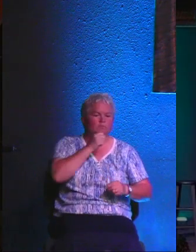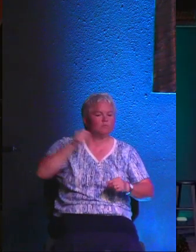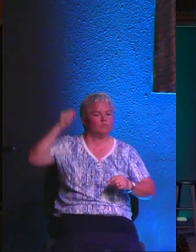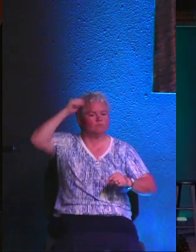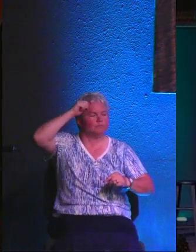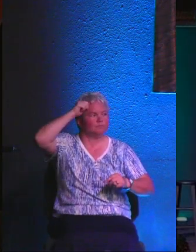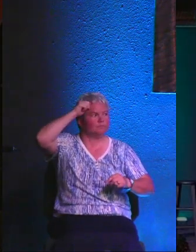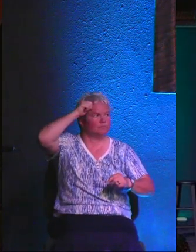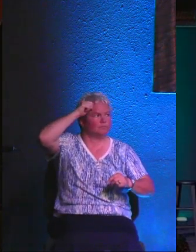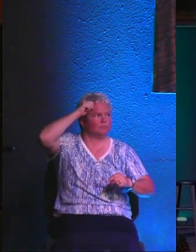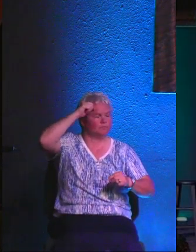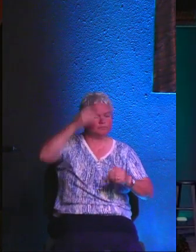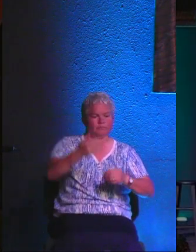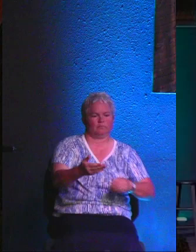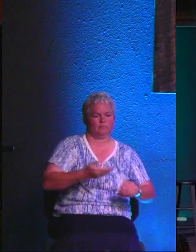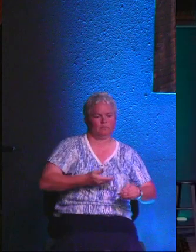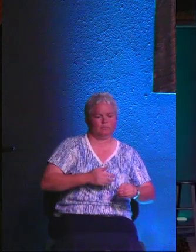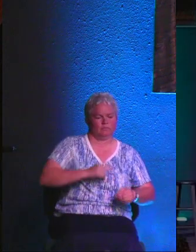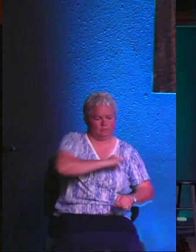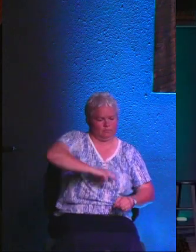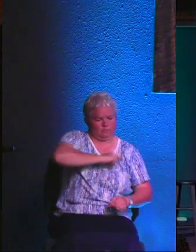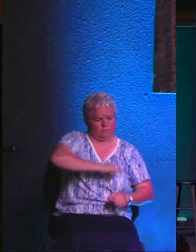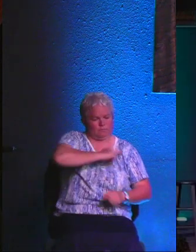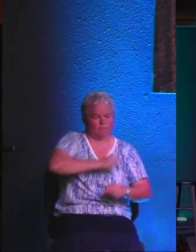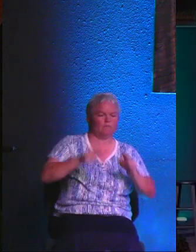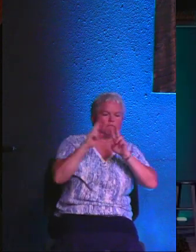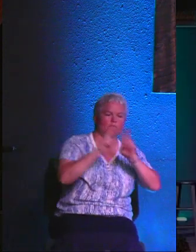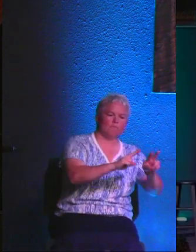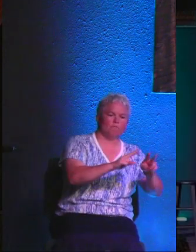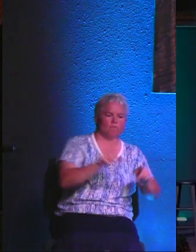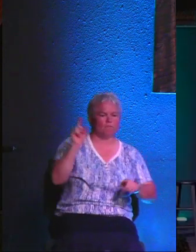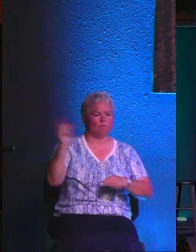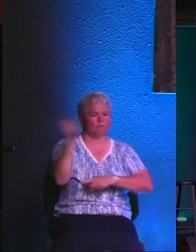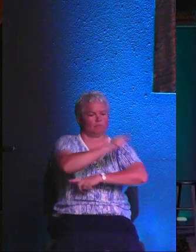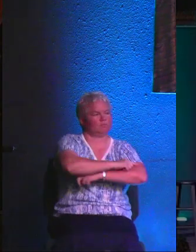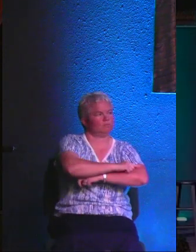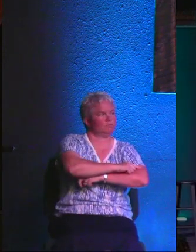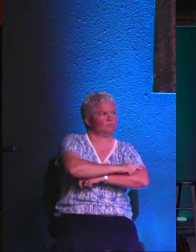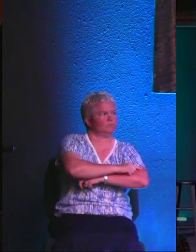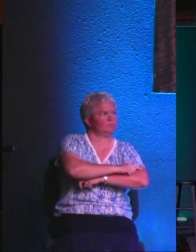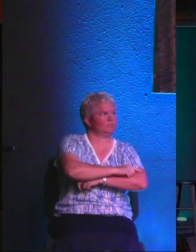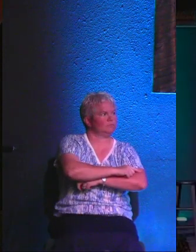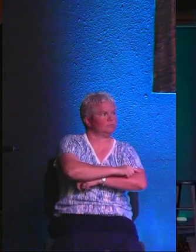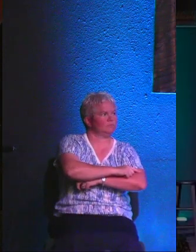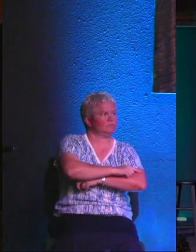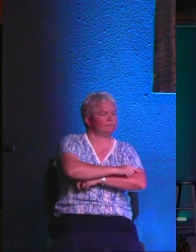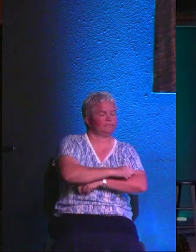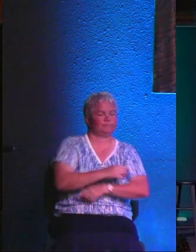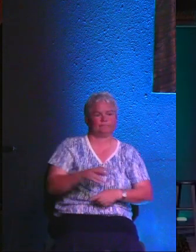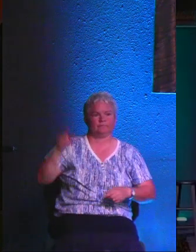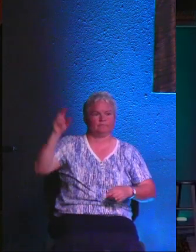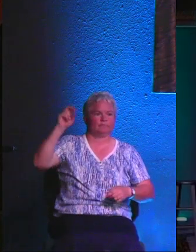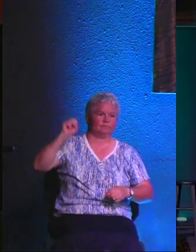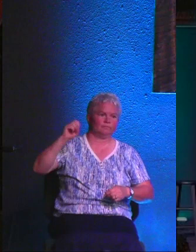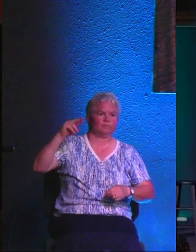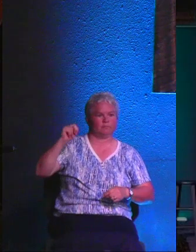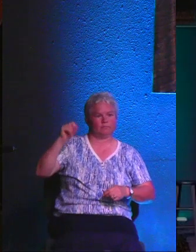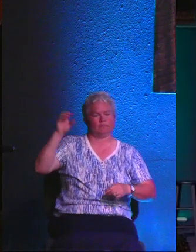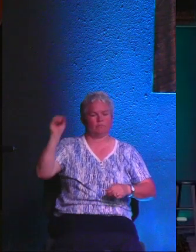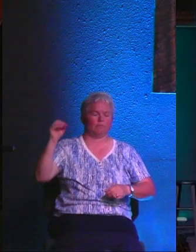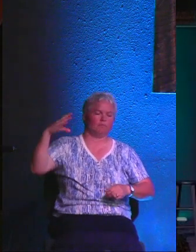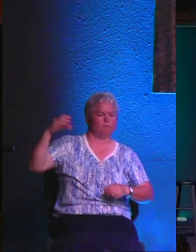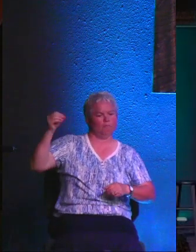school kids. Everybody's welcome. Please invite them. The first day, we're planning on having snow cones,